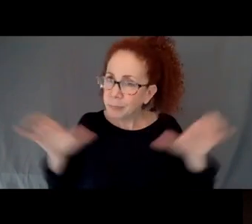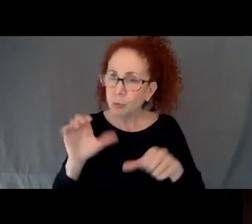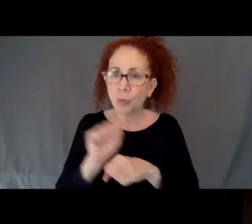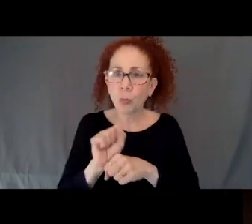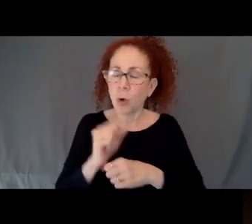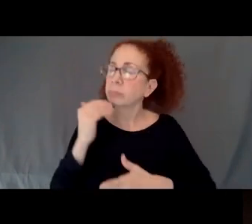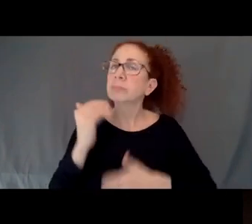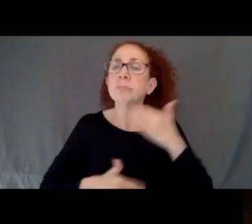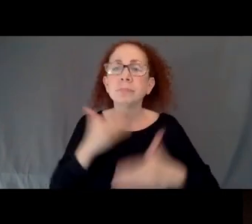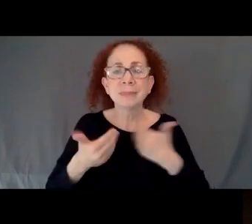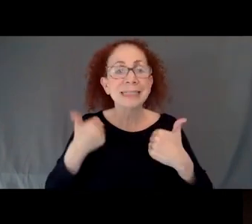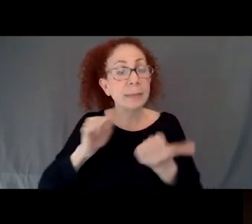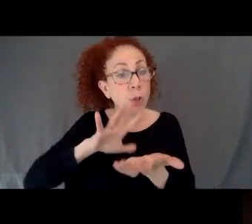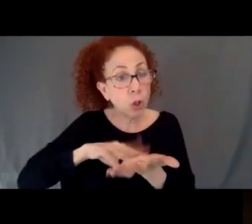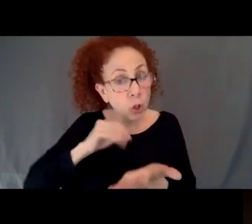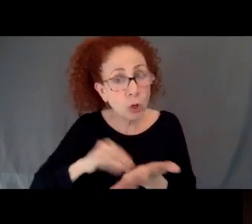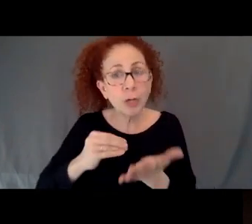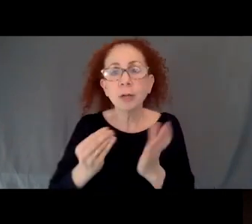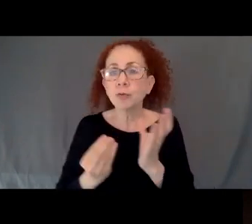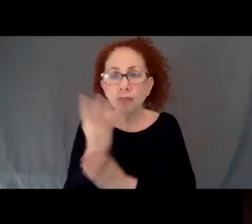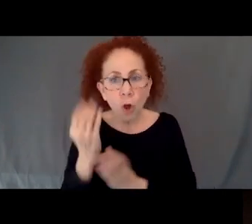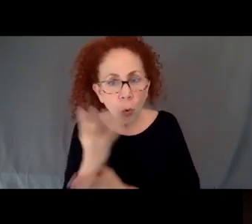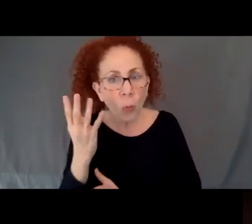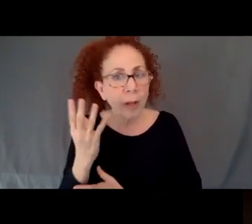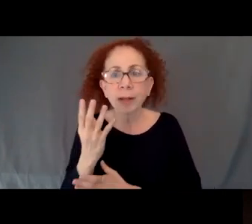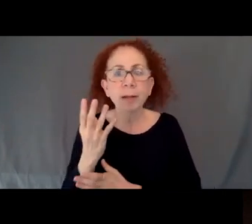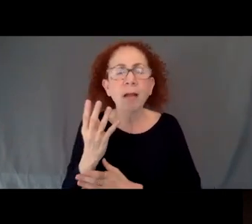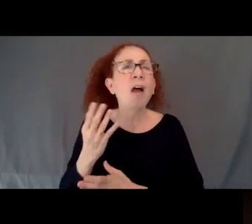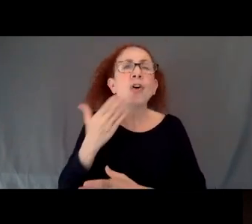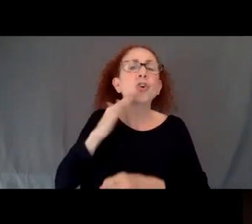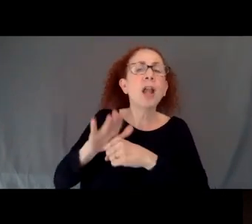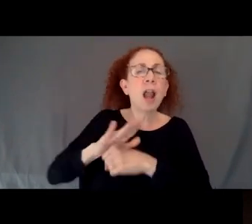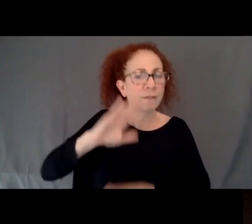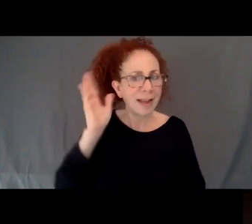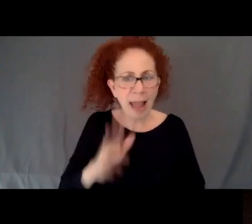and keep learning and keep growing and never settling.